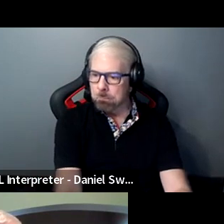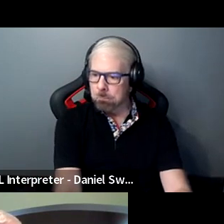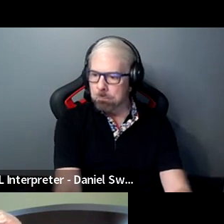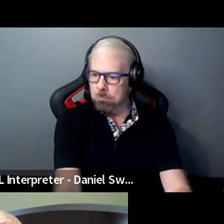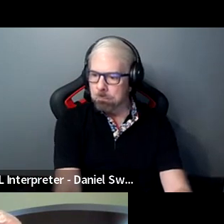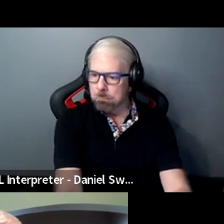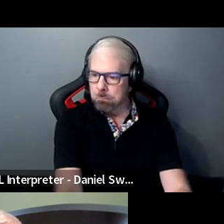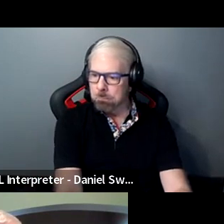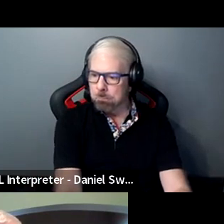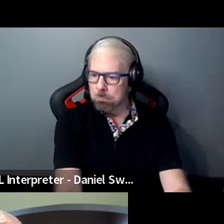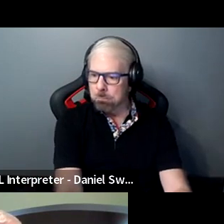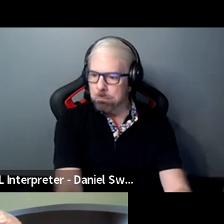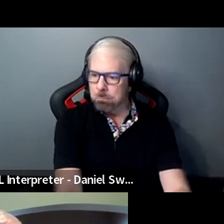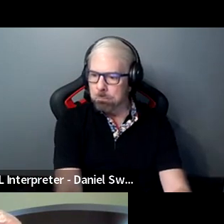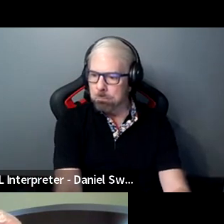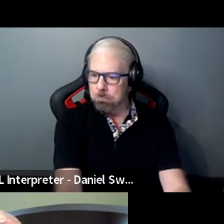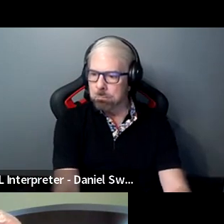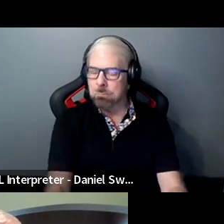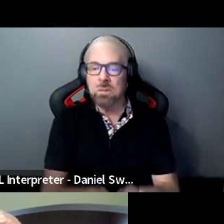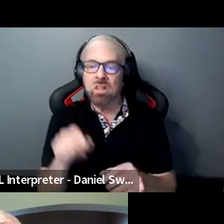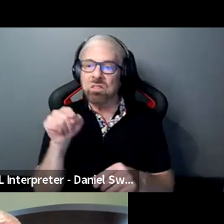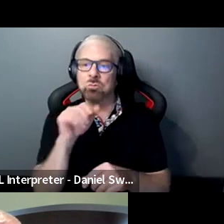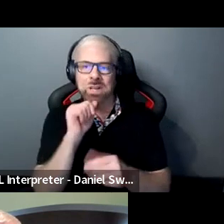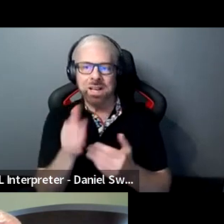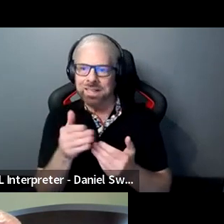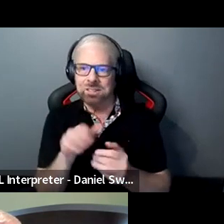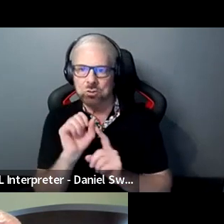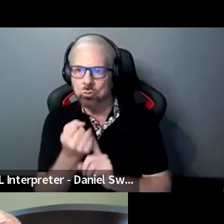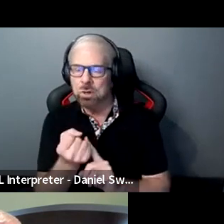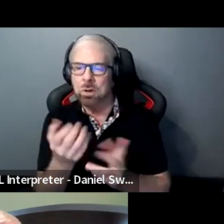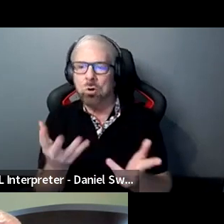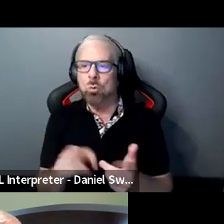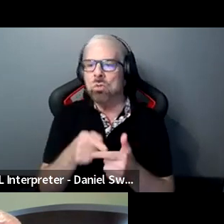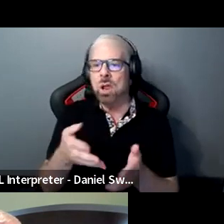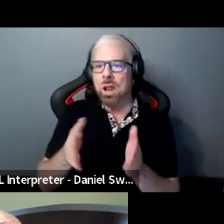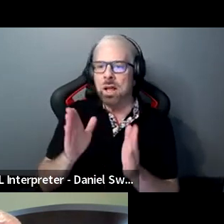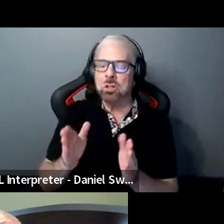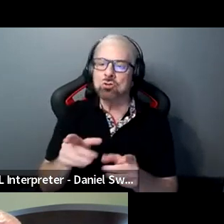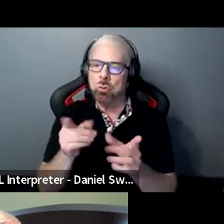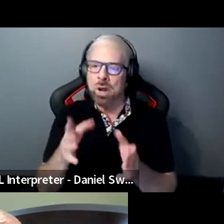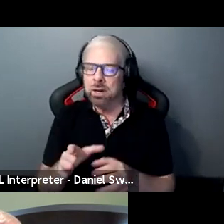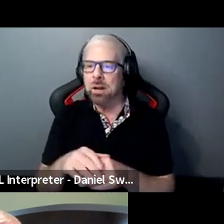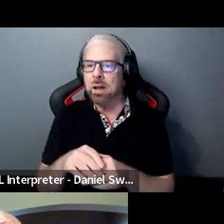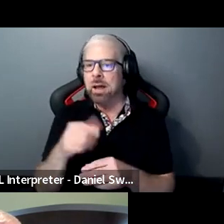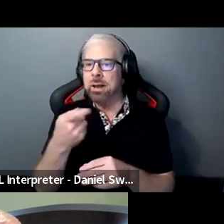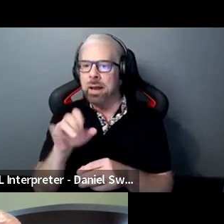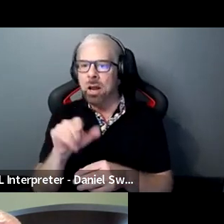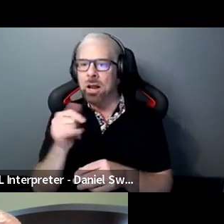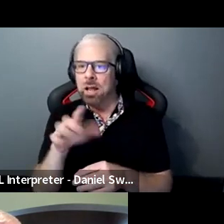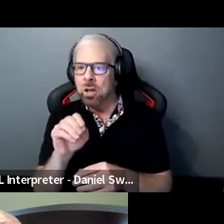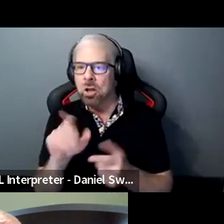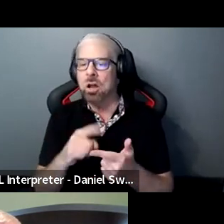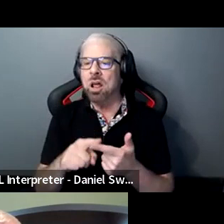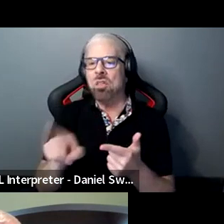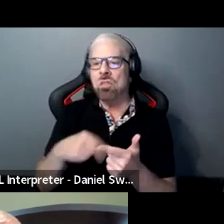with. And when they ended up letting Director Jerry Ray go and the director of DHS and Kelly